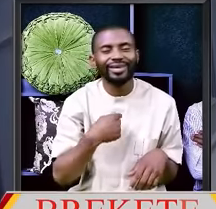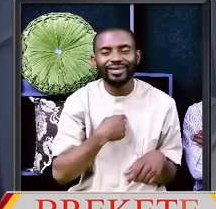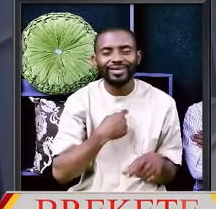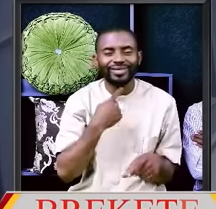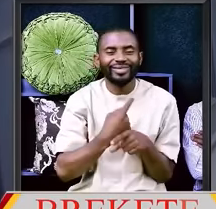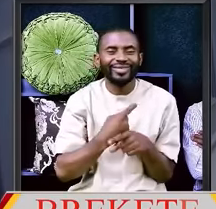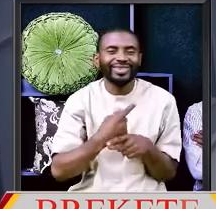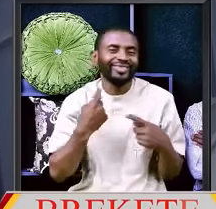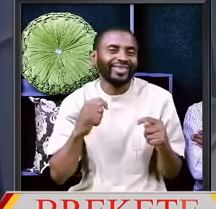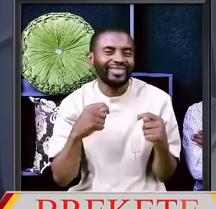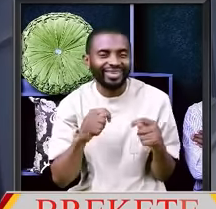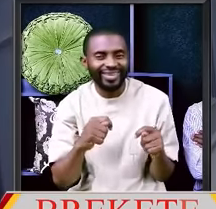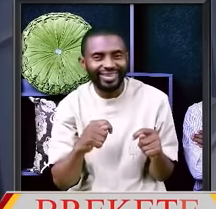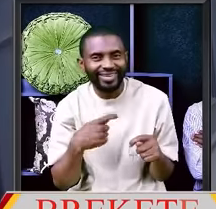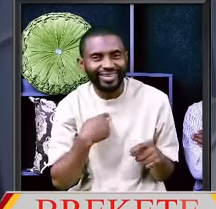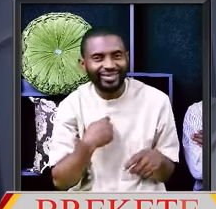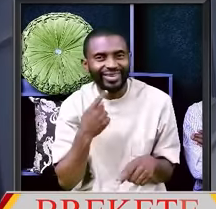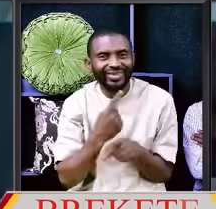I did just try.